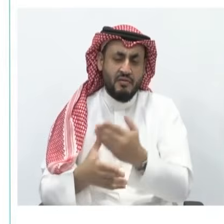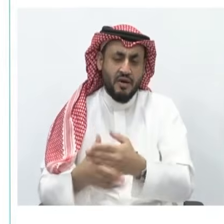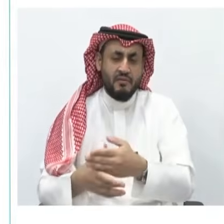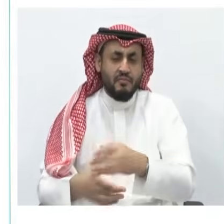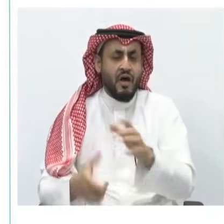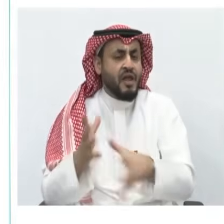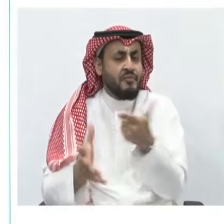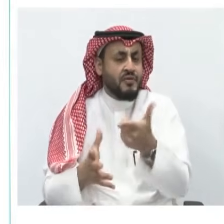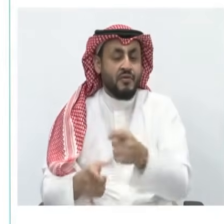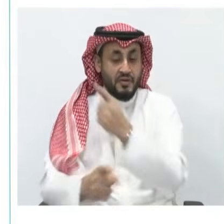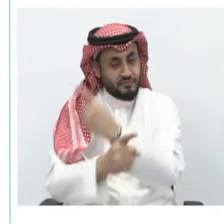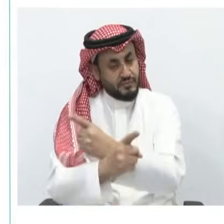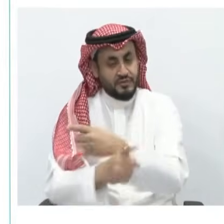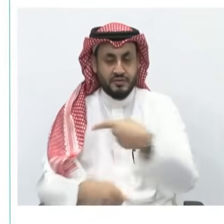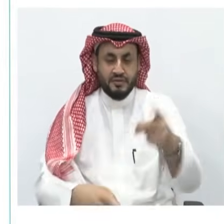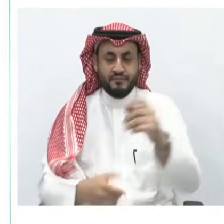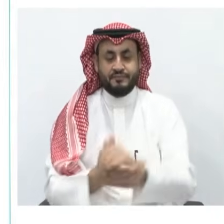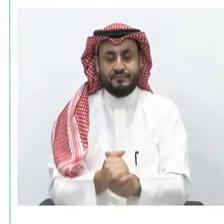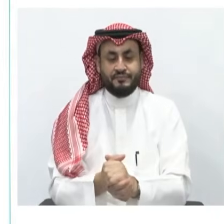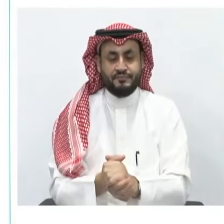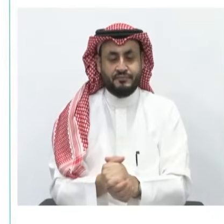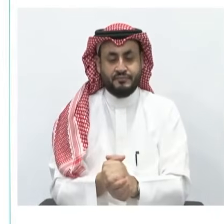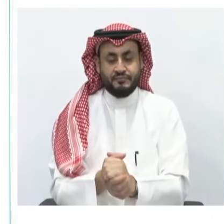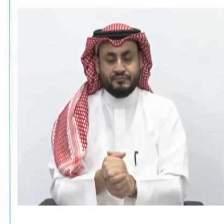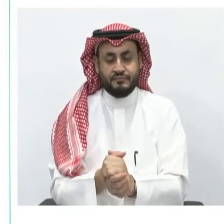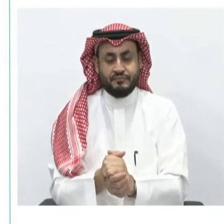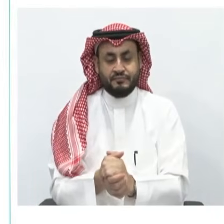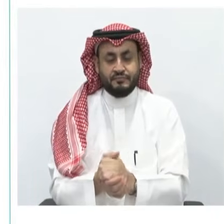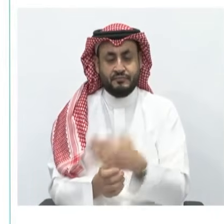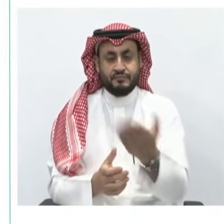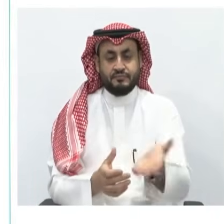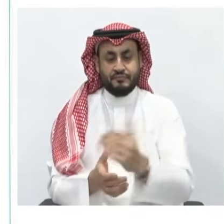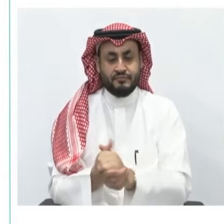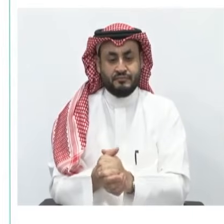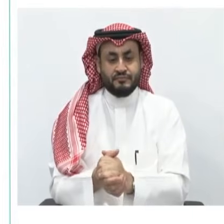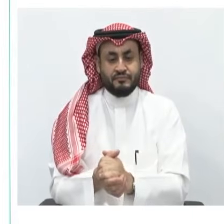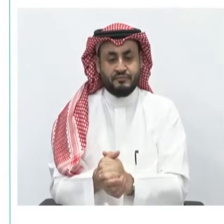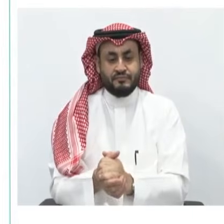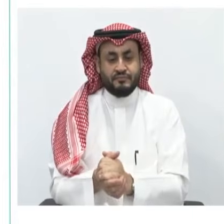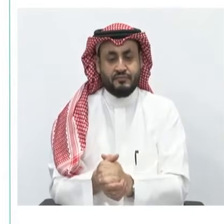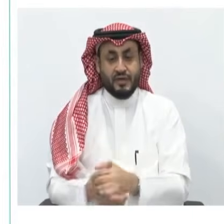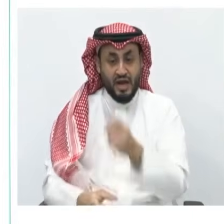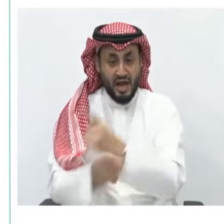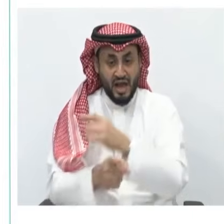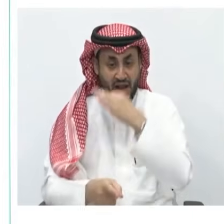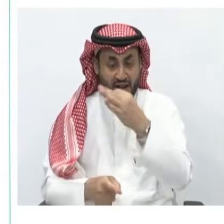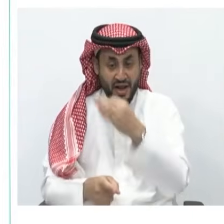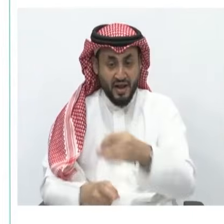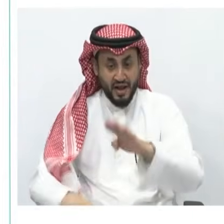nose. Okay, now let's give a practice here. The teacher says, touch your